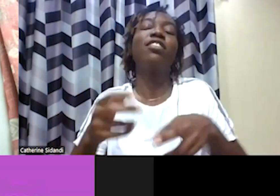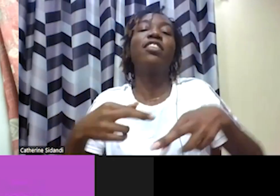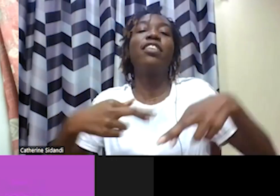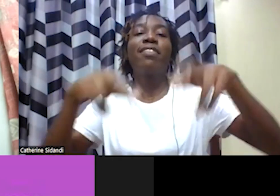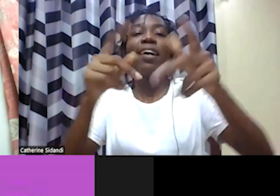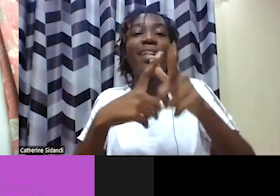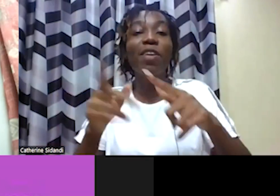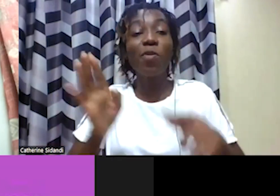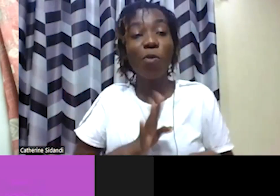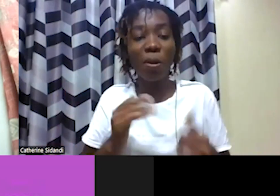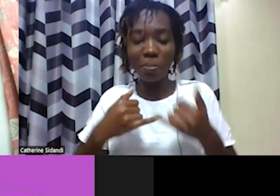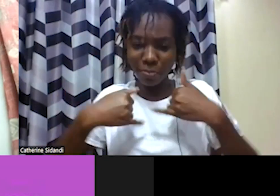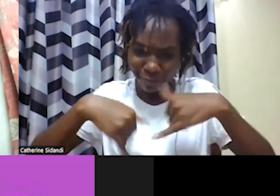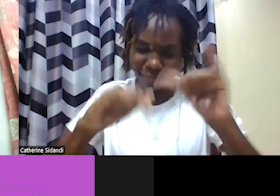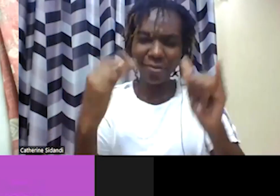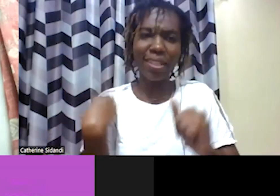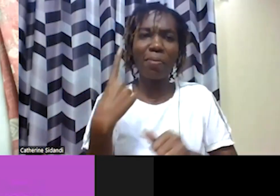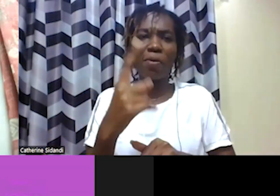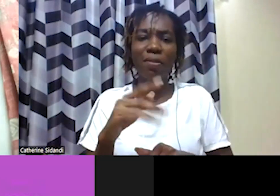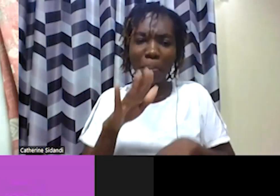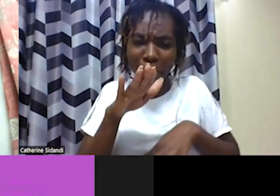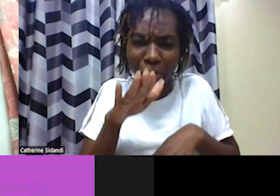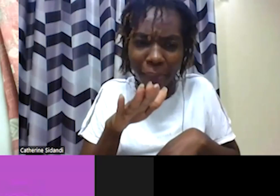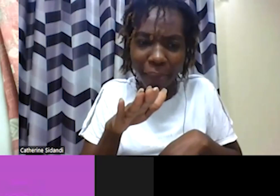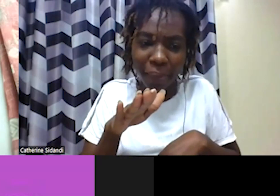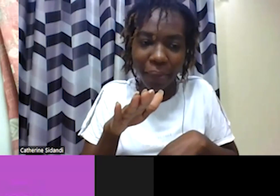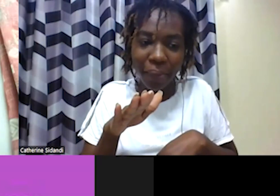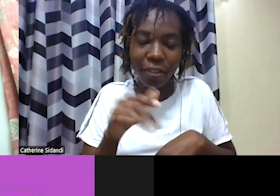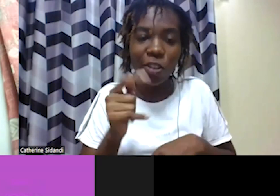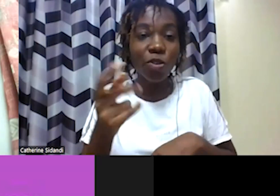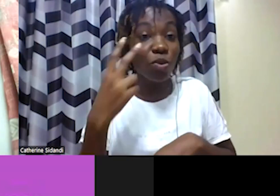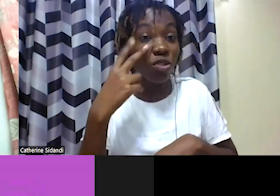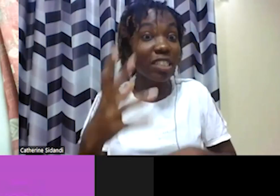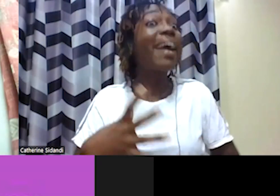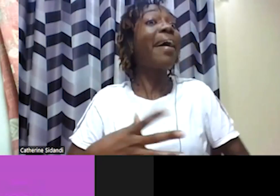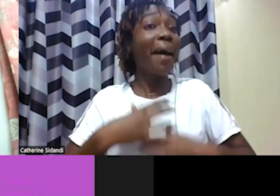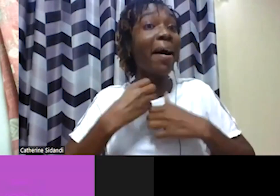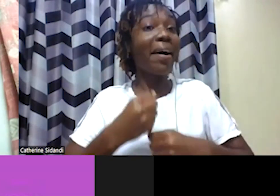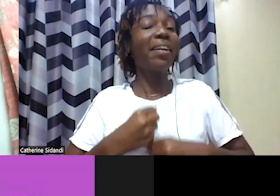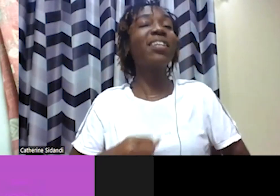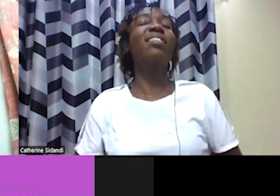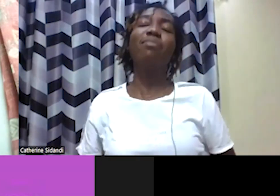the first one to try and do like this. See how courageous women are.